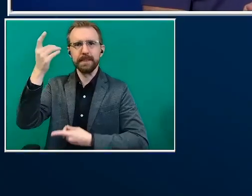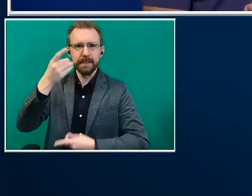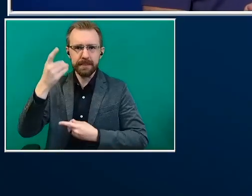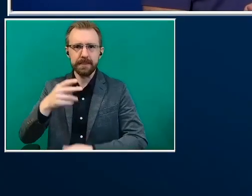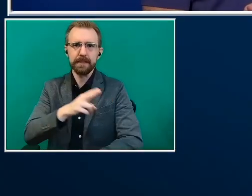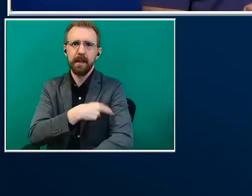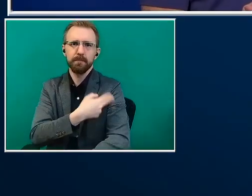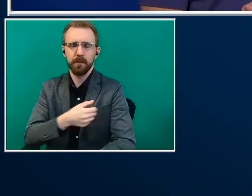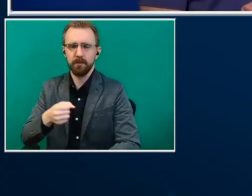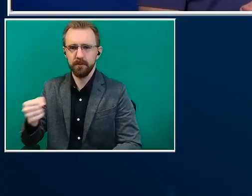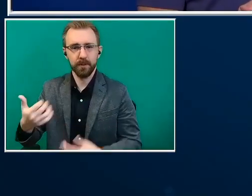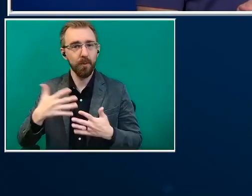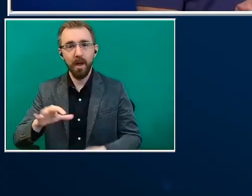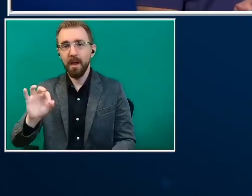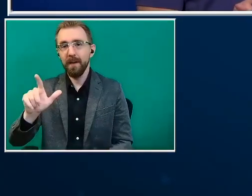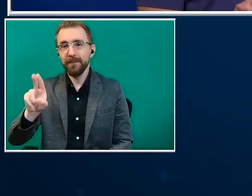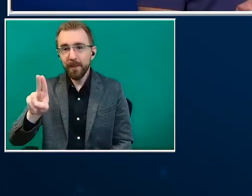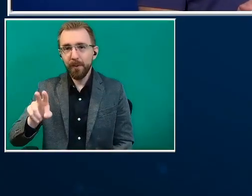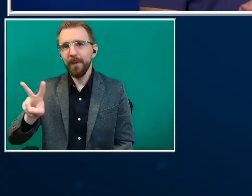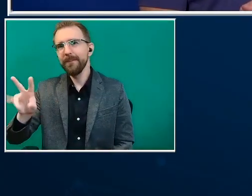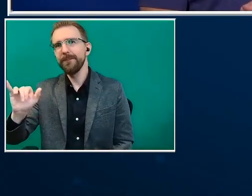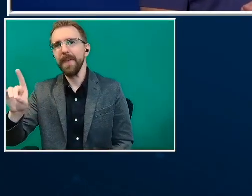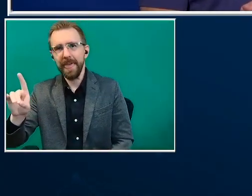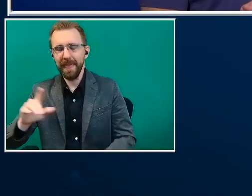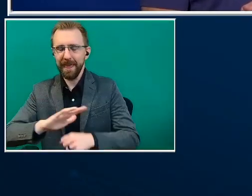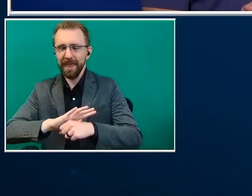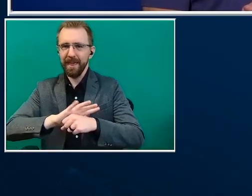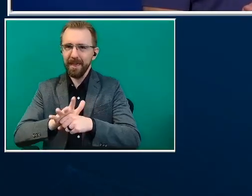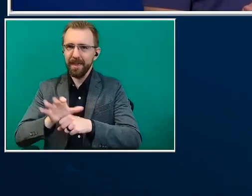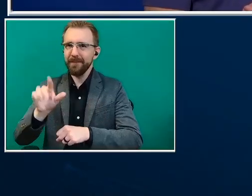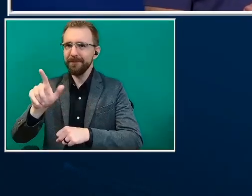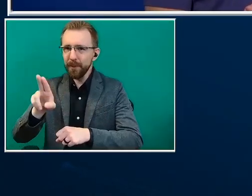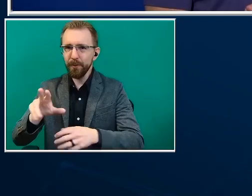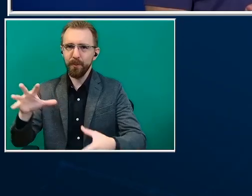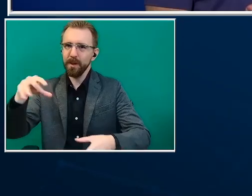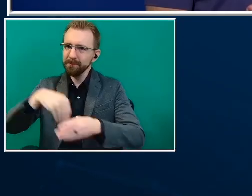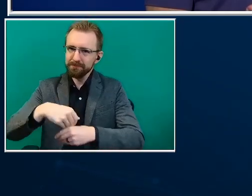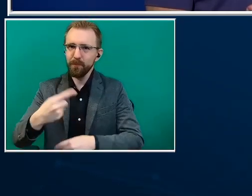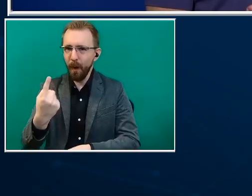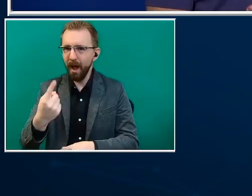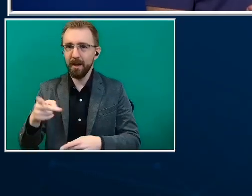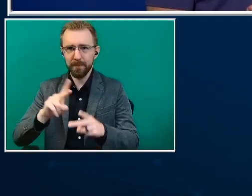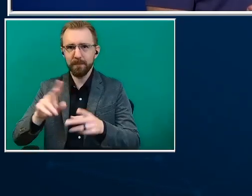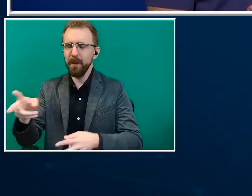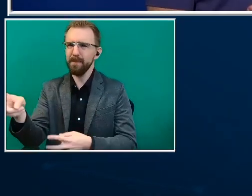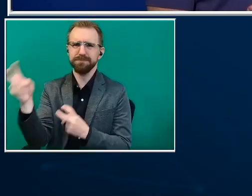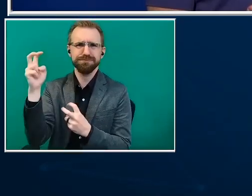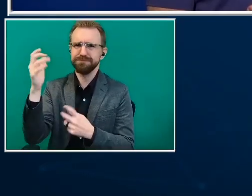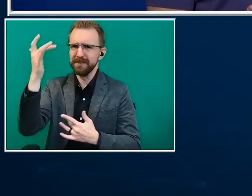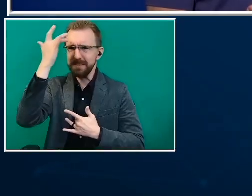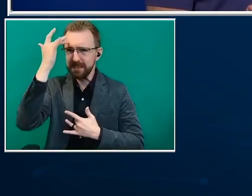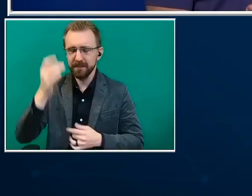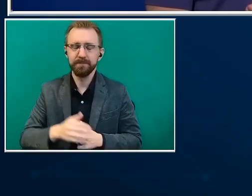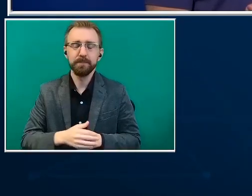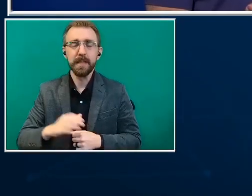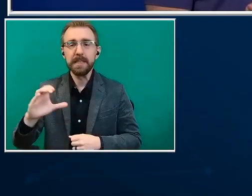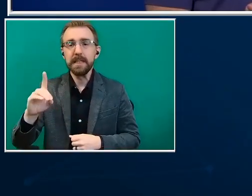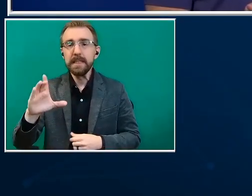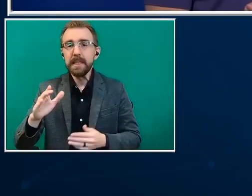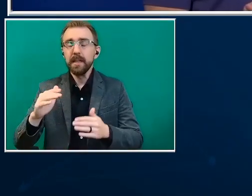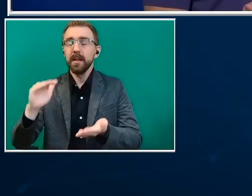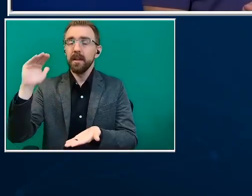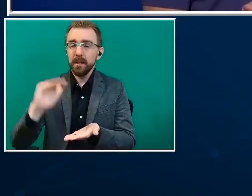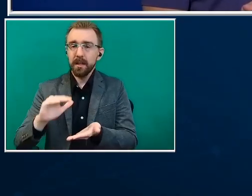so you don't want that combination of influenza and COVID. No. We know that people get really sick like that. And new this year, the CDC has lowered the recommended age for